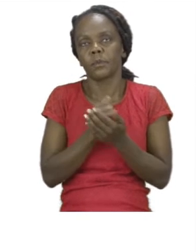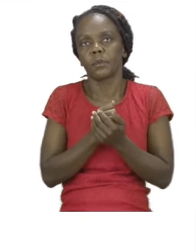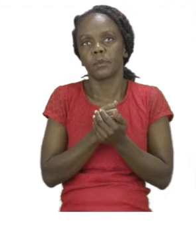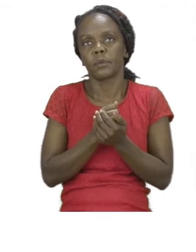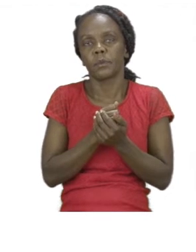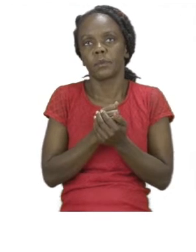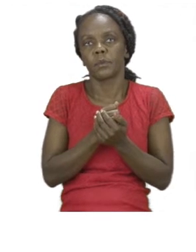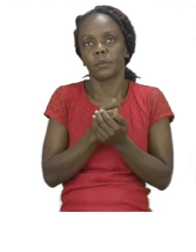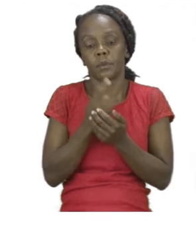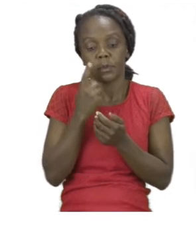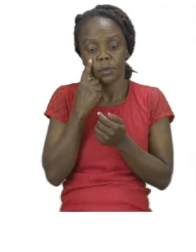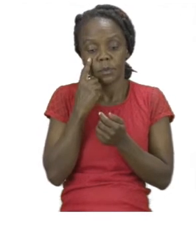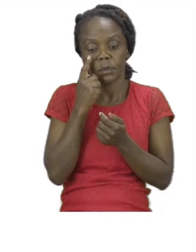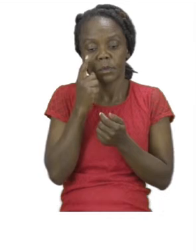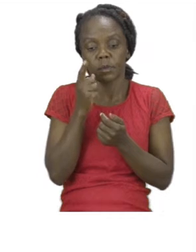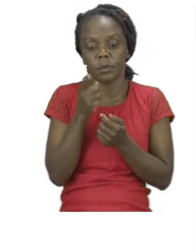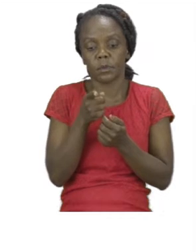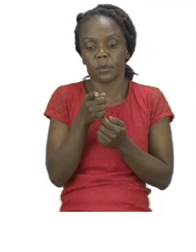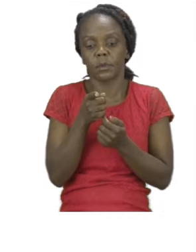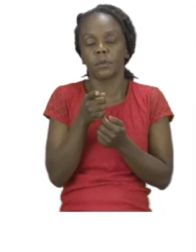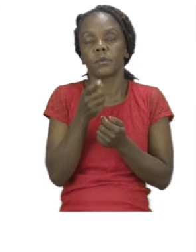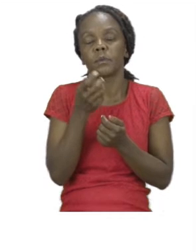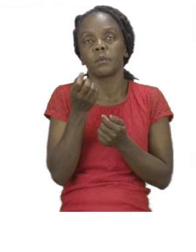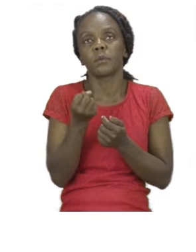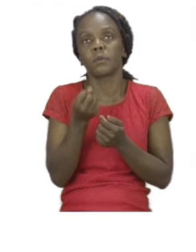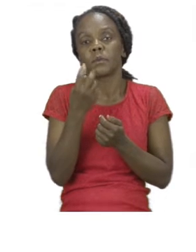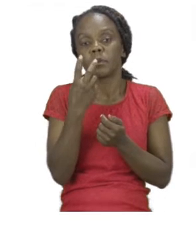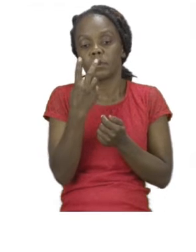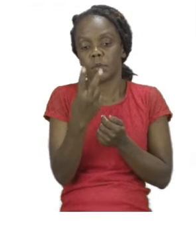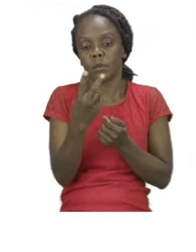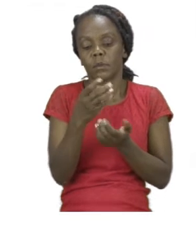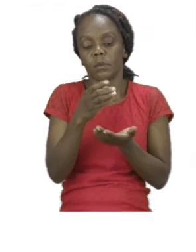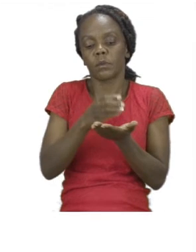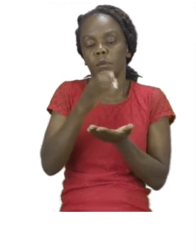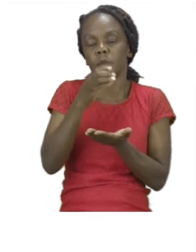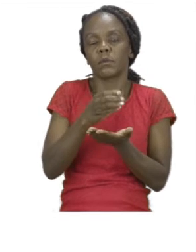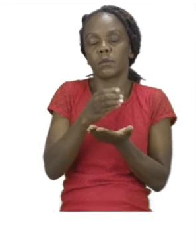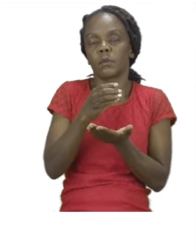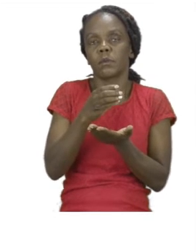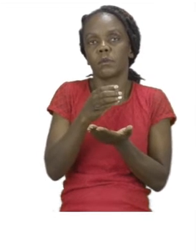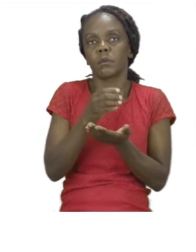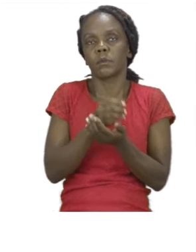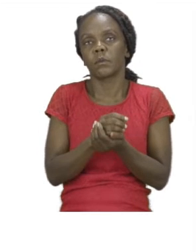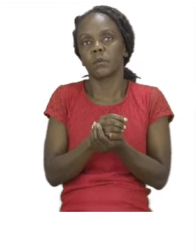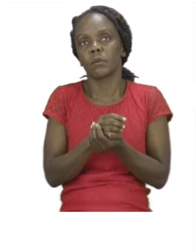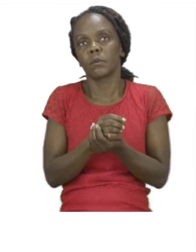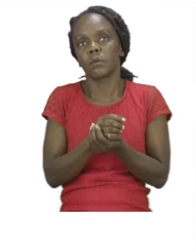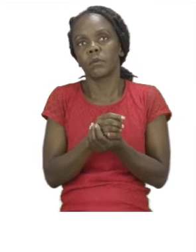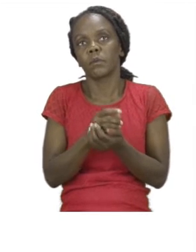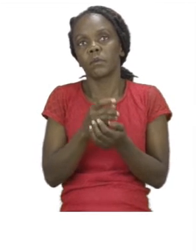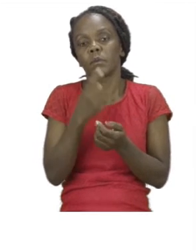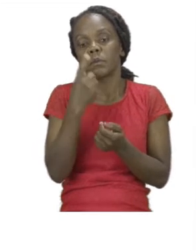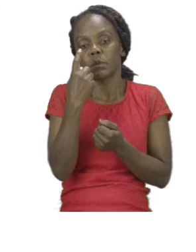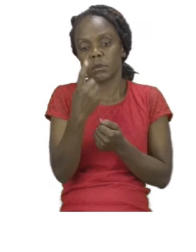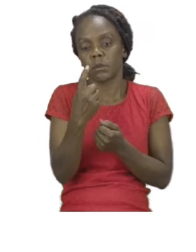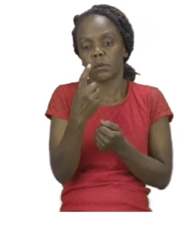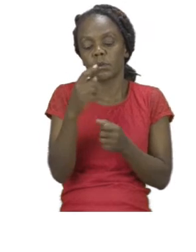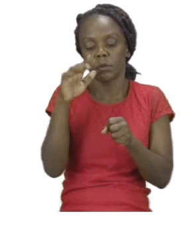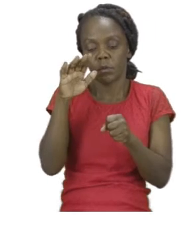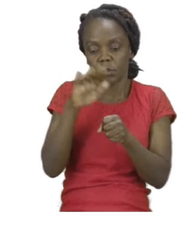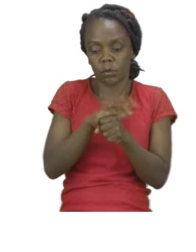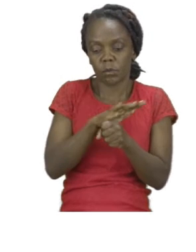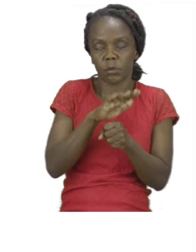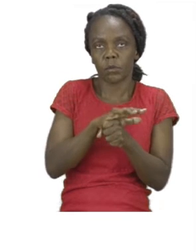see that we have two glasses. One is full and the other one is